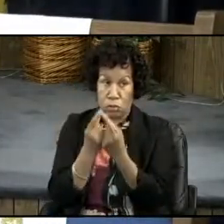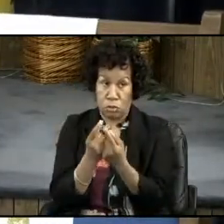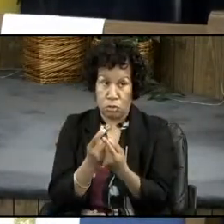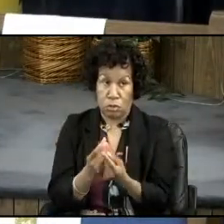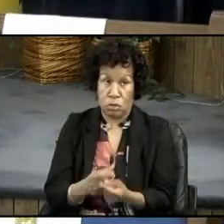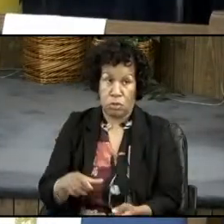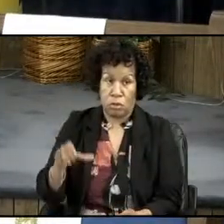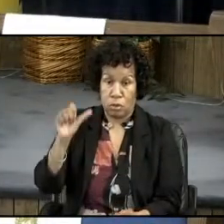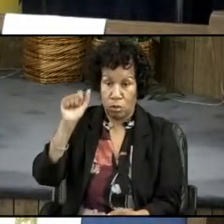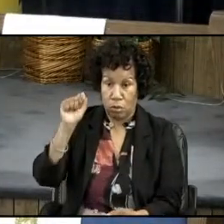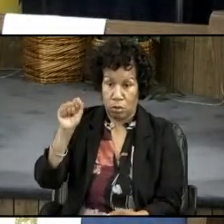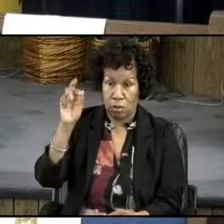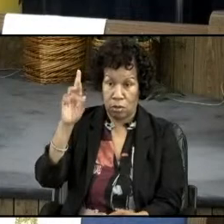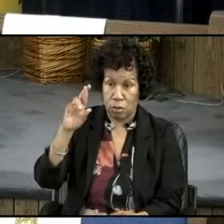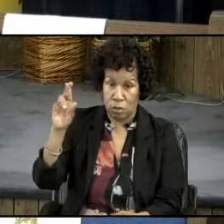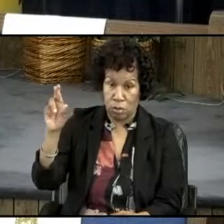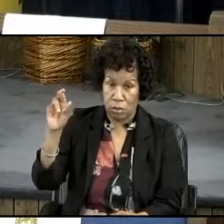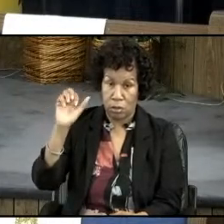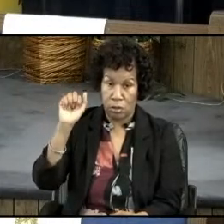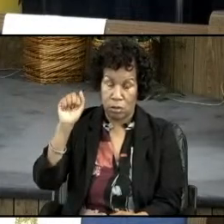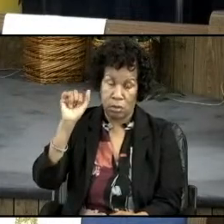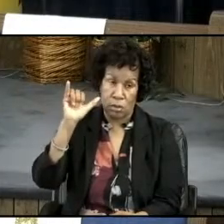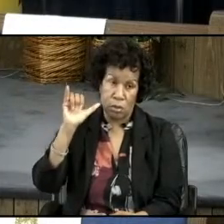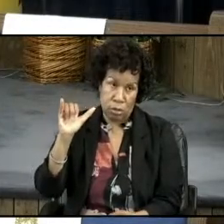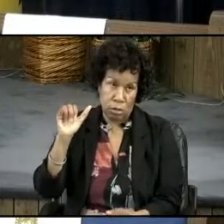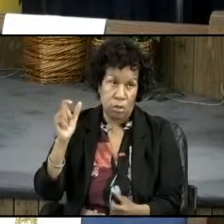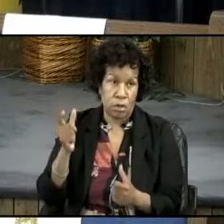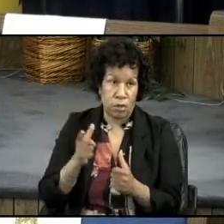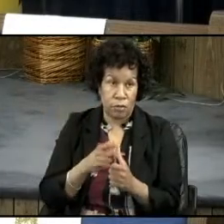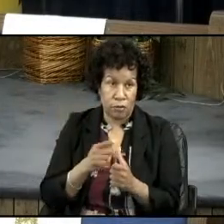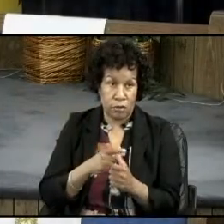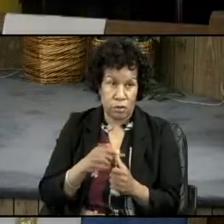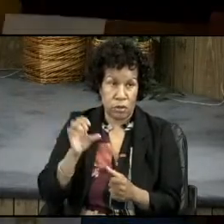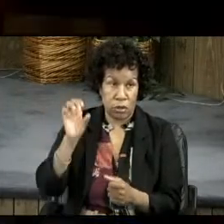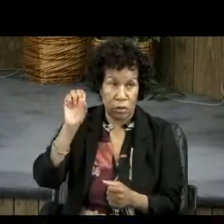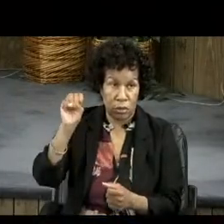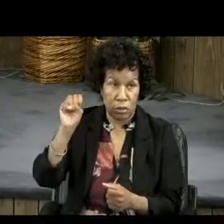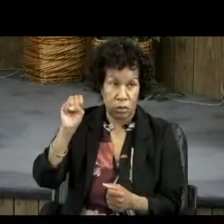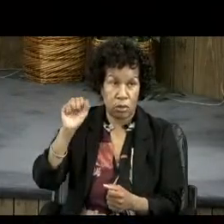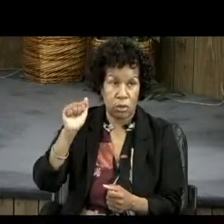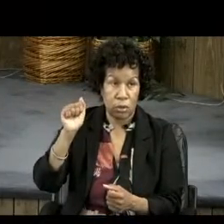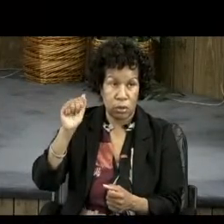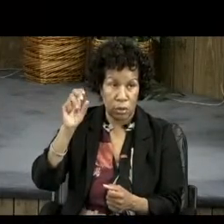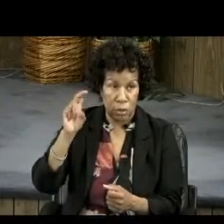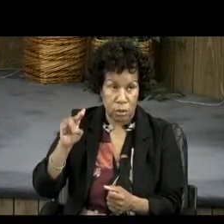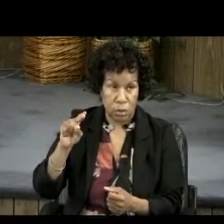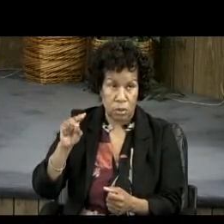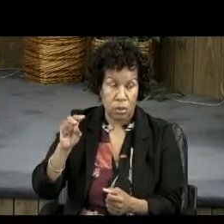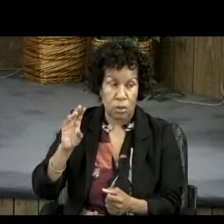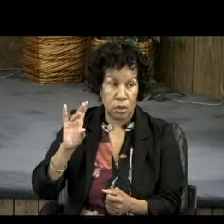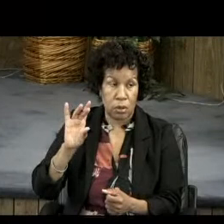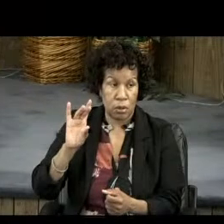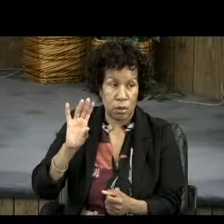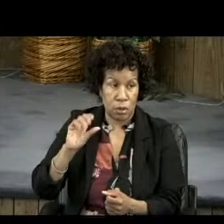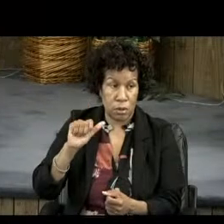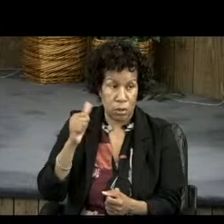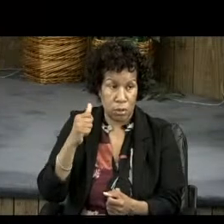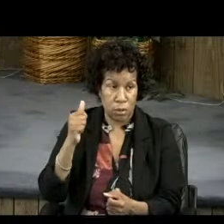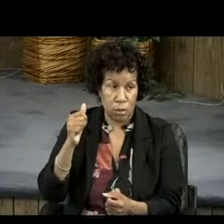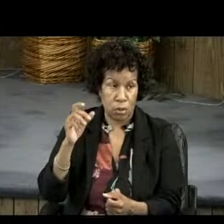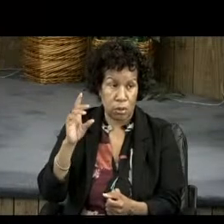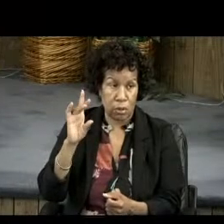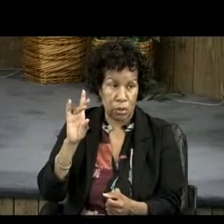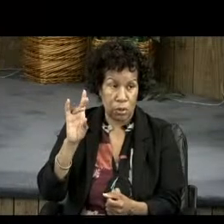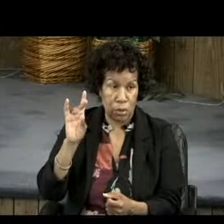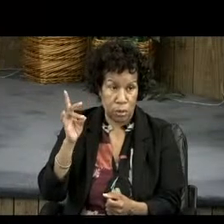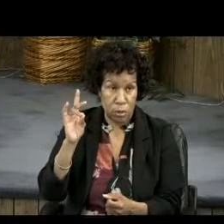A-R-R-A-Y, array. 1 Samuel 17:2. That means get in formation. And watch God do what